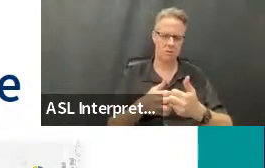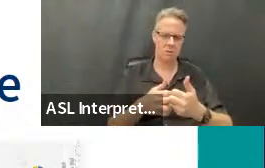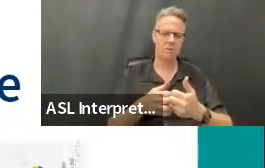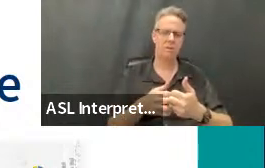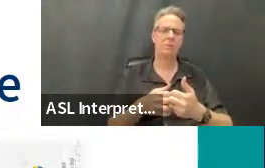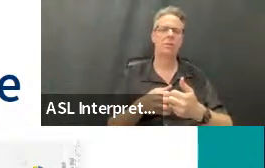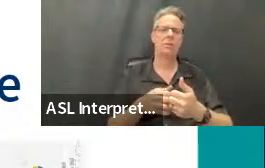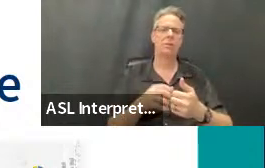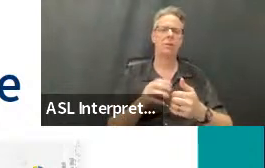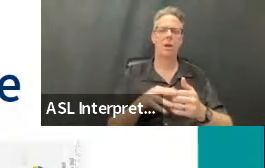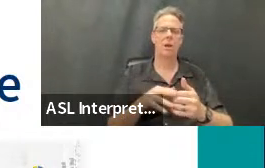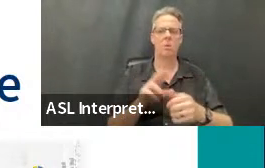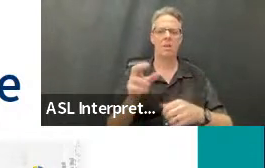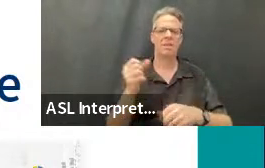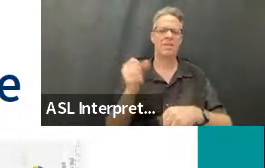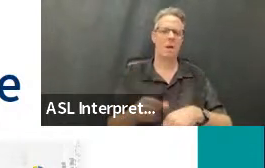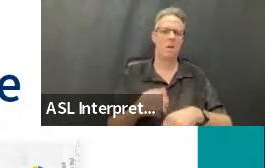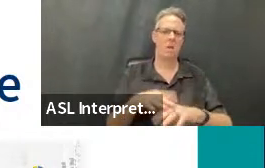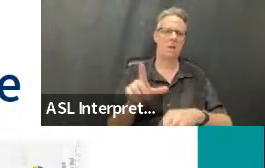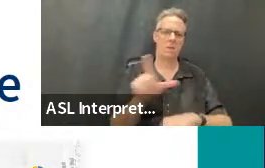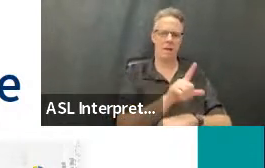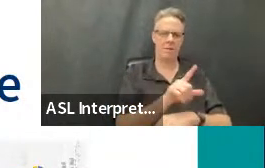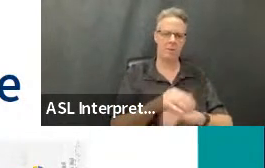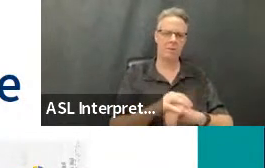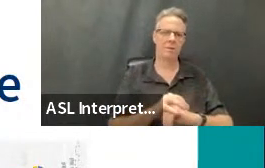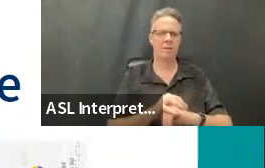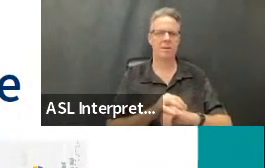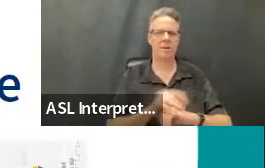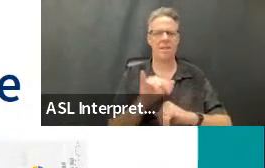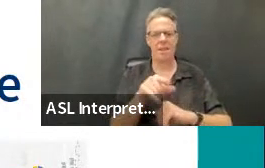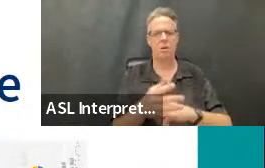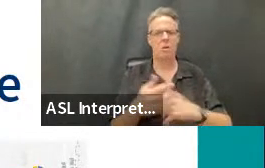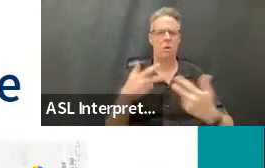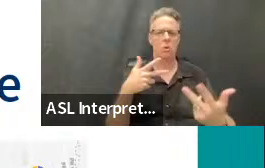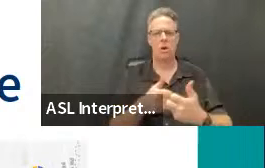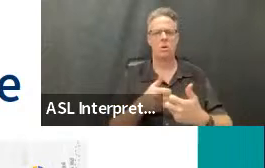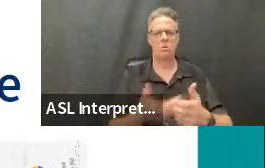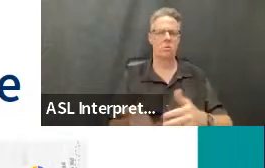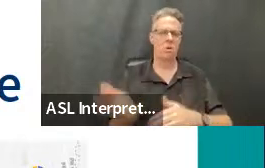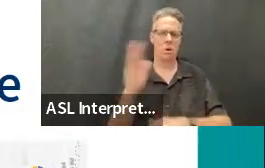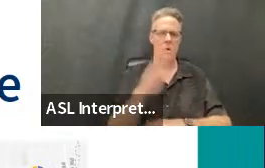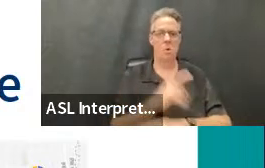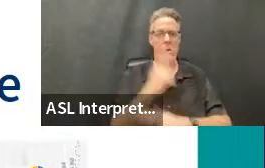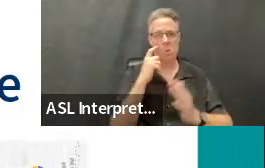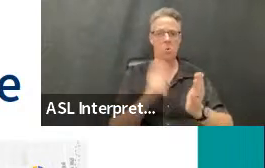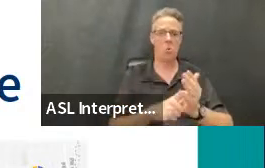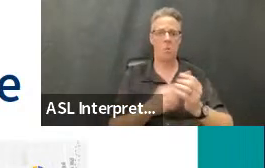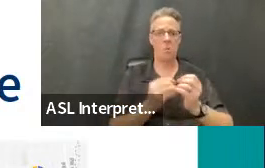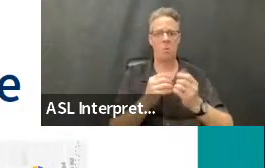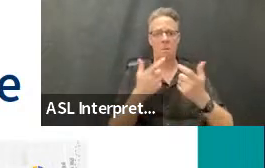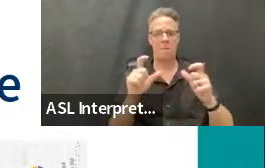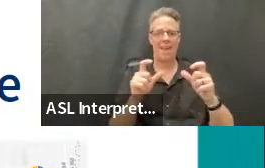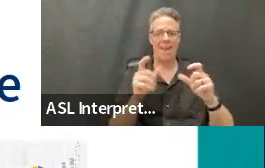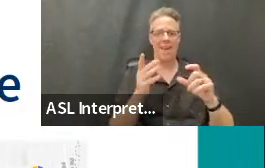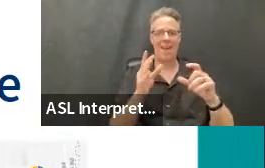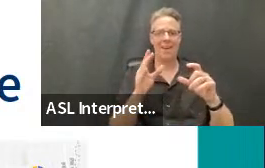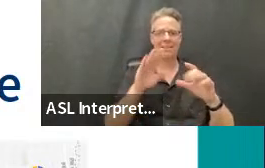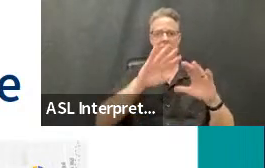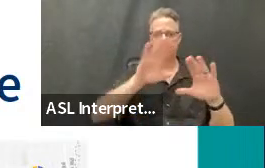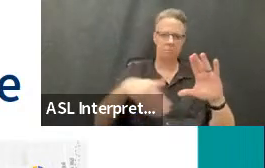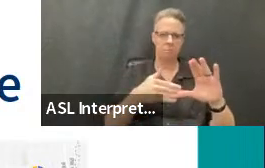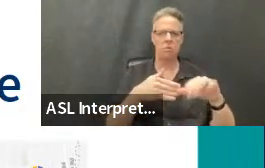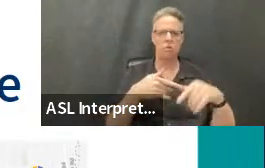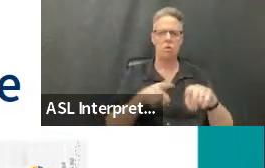northbound crashes are on the right, southbound crashes are on the left. These are all-day crashes. You can kind of see the larger the circle, the more crashes that are occurring at